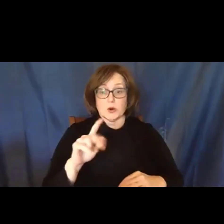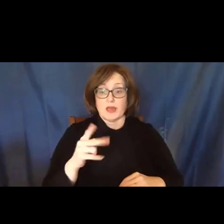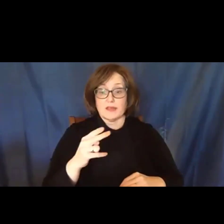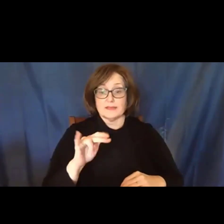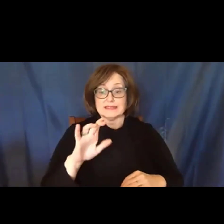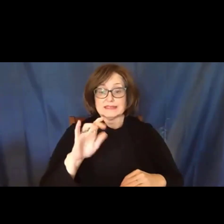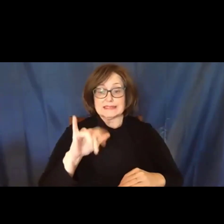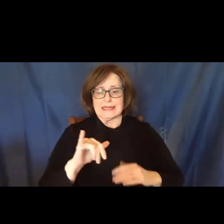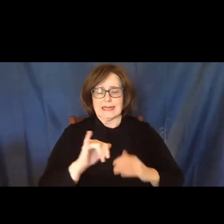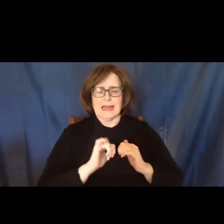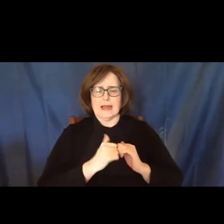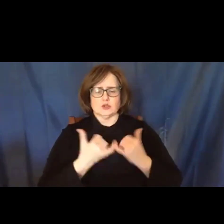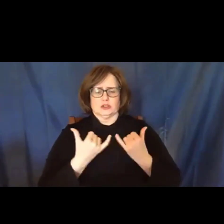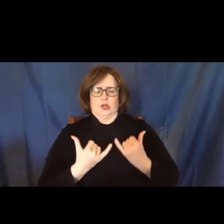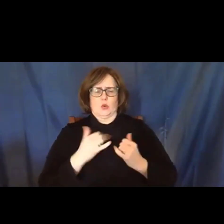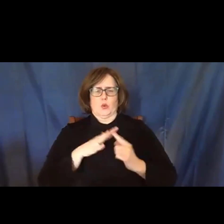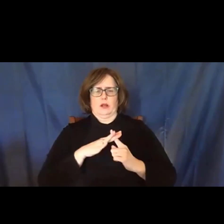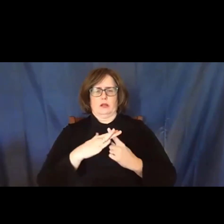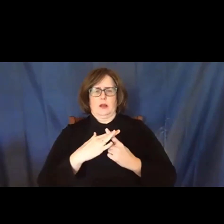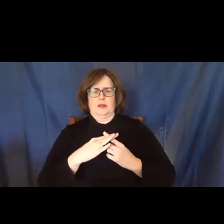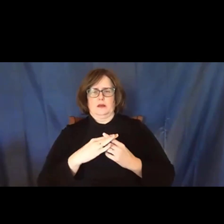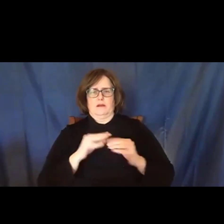Who would like to take that question first?